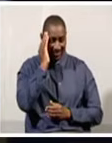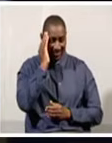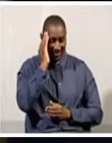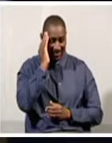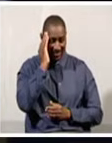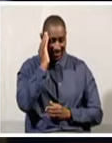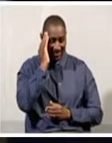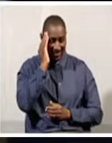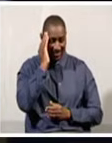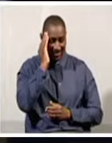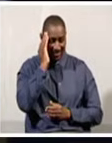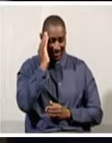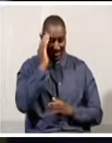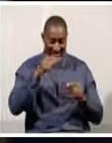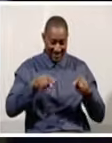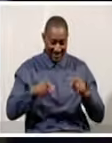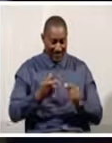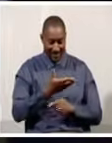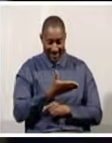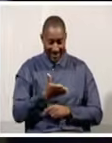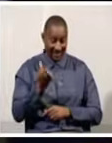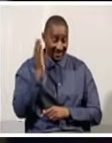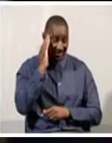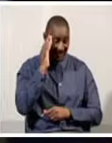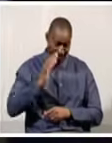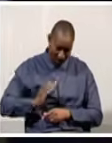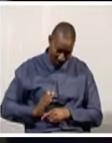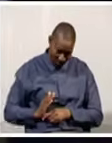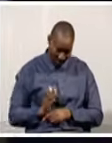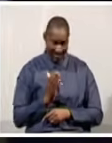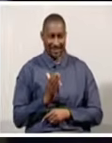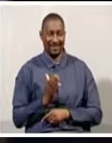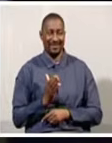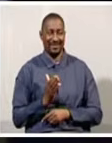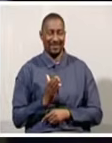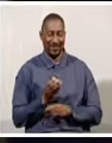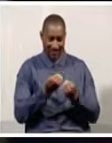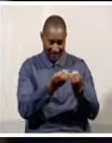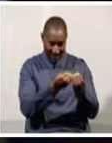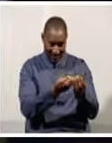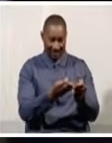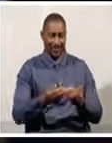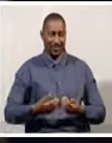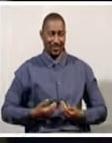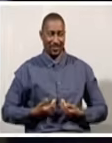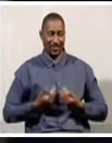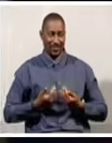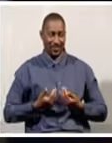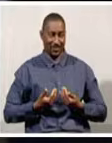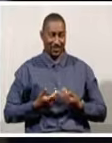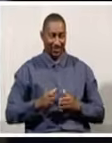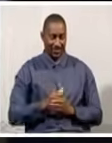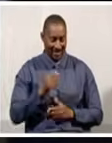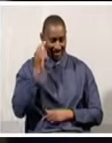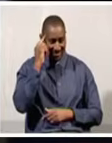he knows needs to be passed on to the next generation. And I think that is why it was so important for him to involve young people. And I also